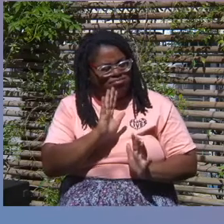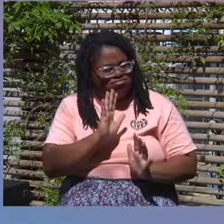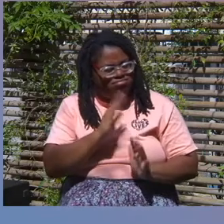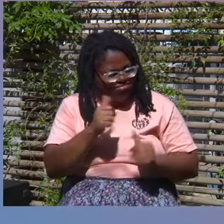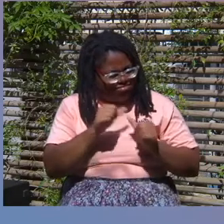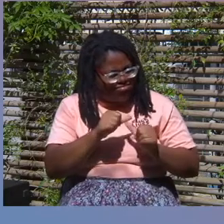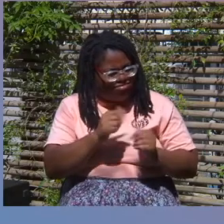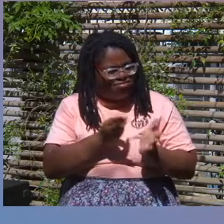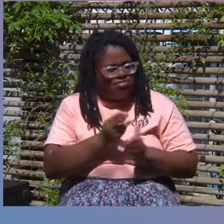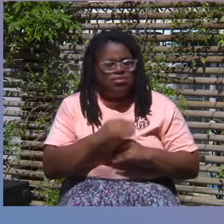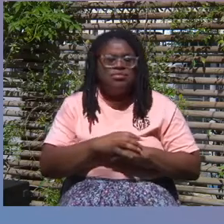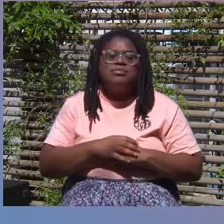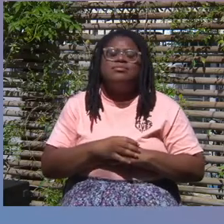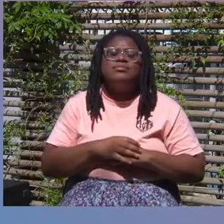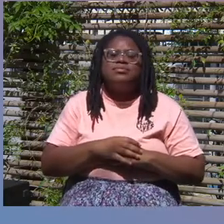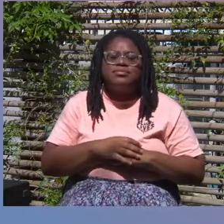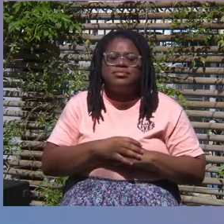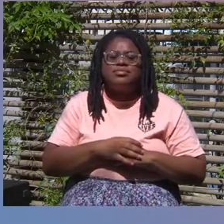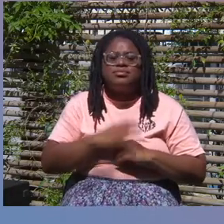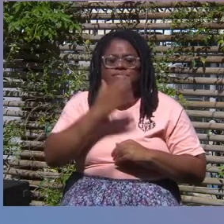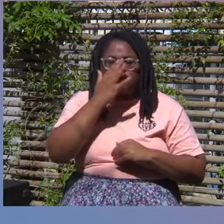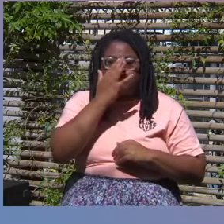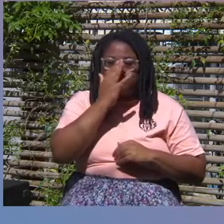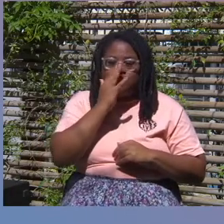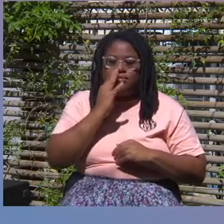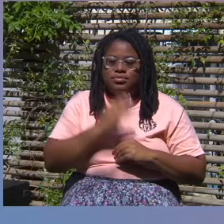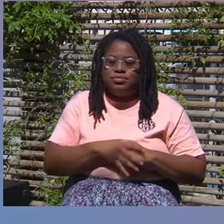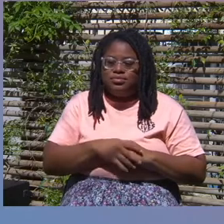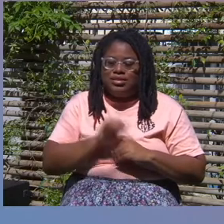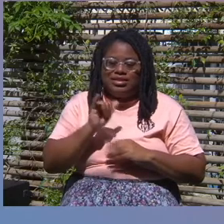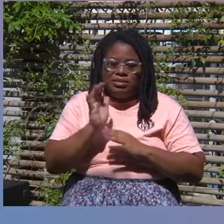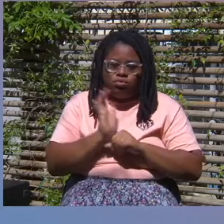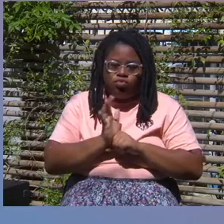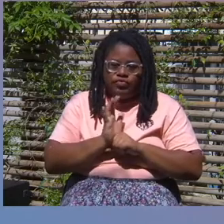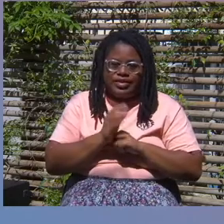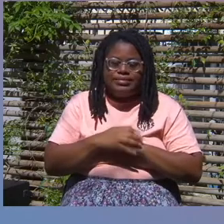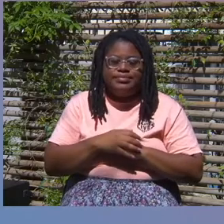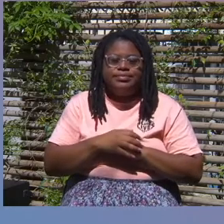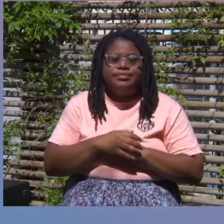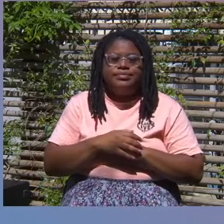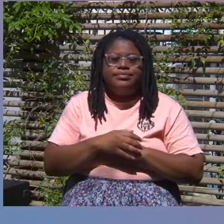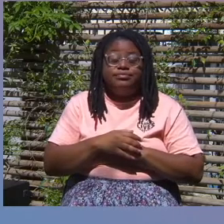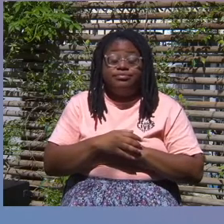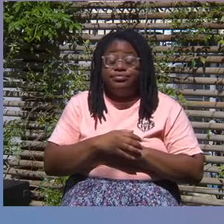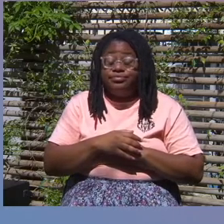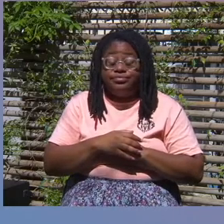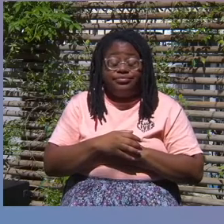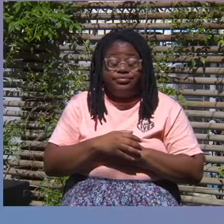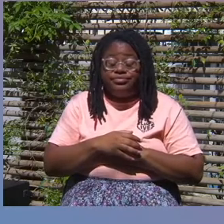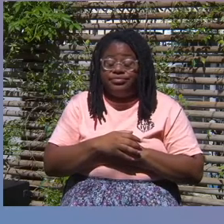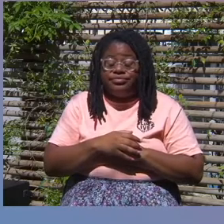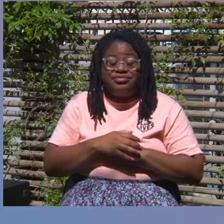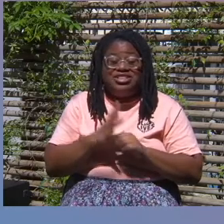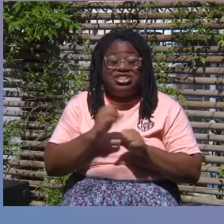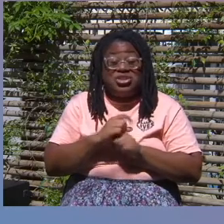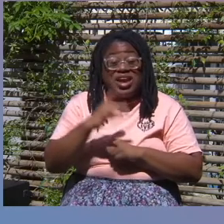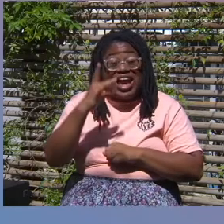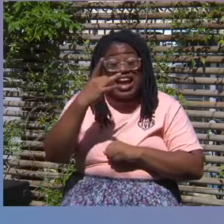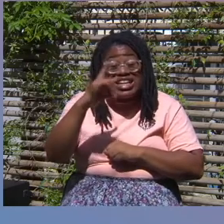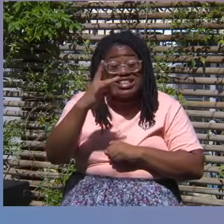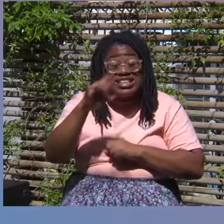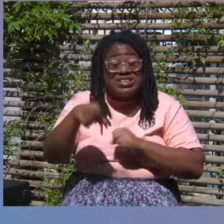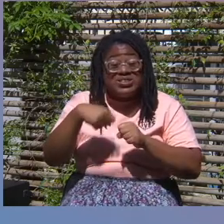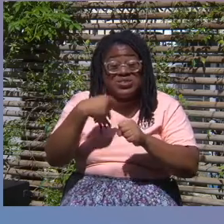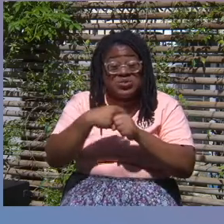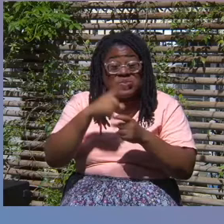Just speaking truth. But, you know, that movie, it took 18 years to get it